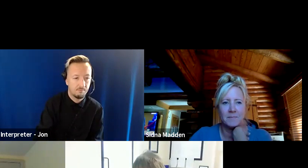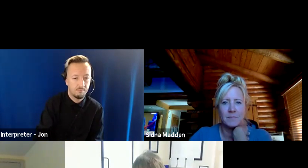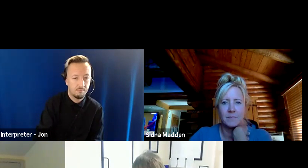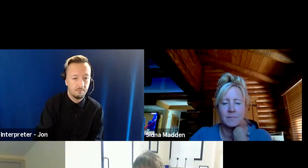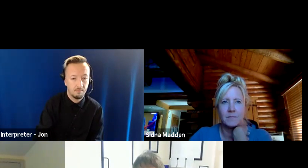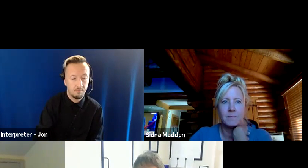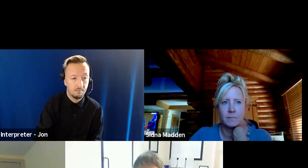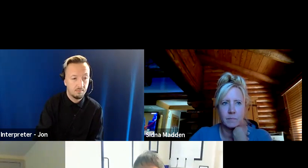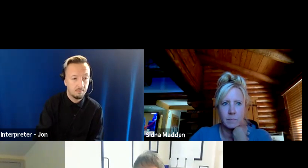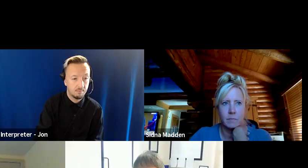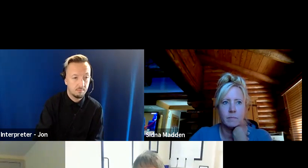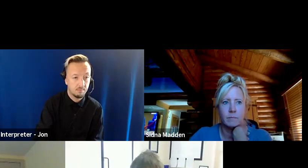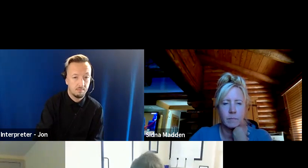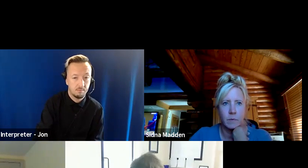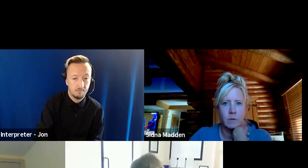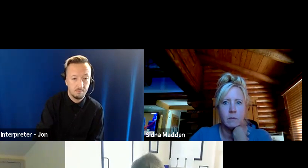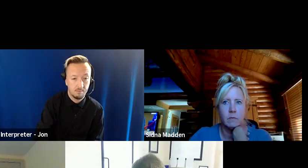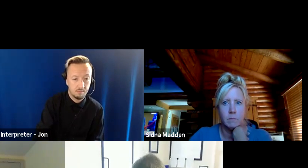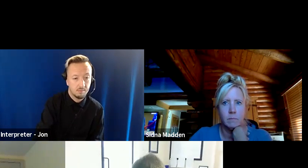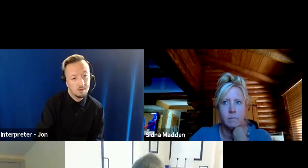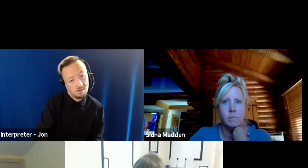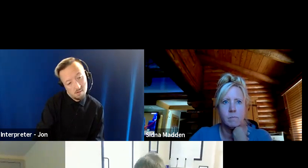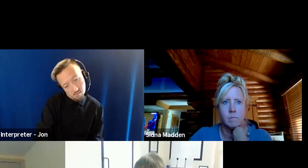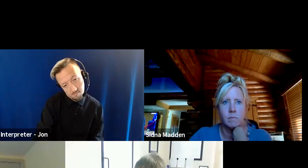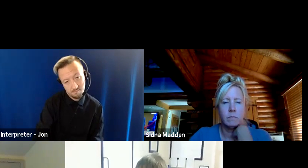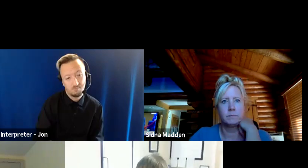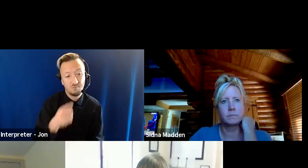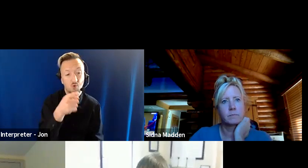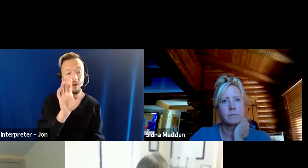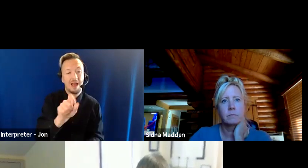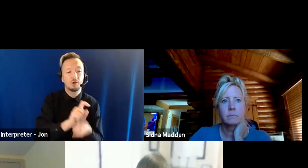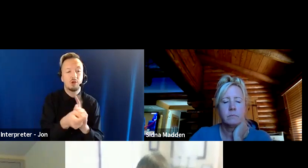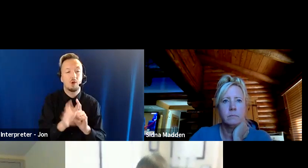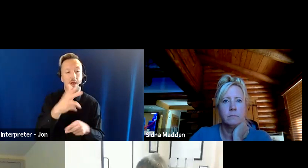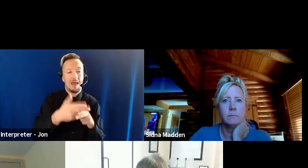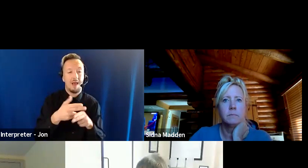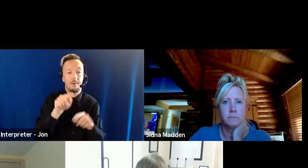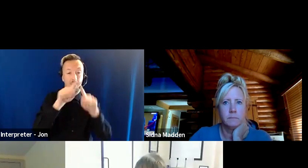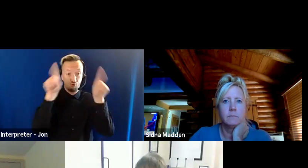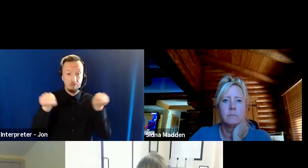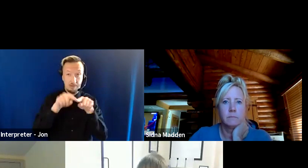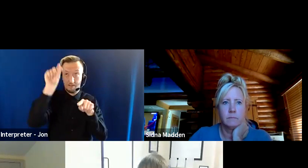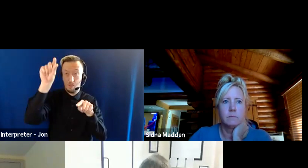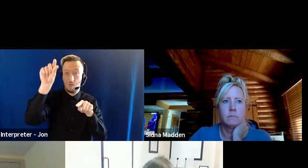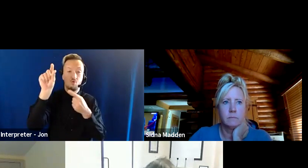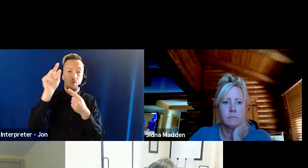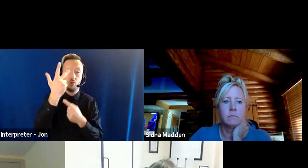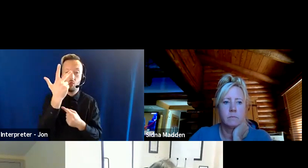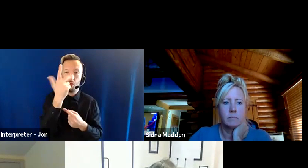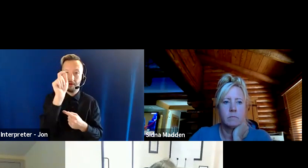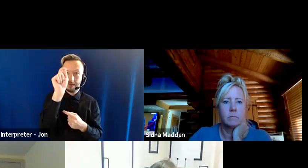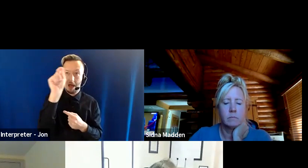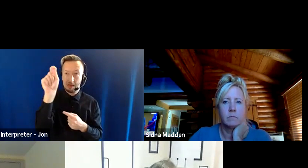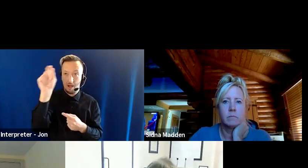If you click the 3 dots on the top right, I believe, of your screen, there should be an option to